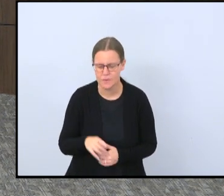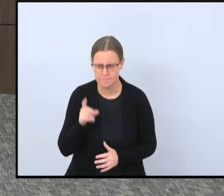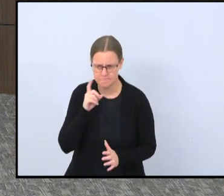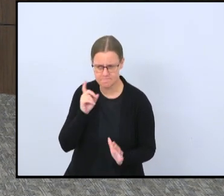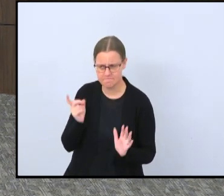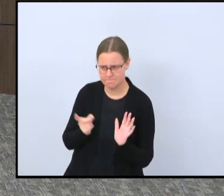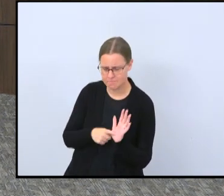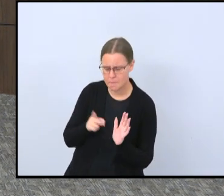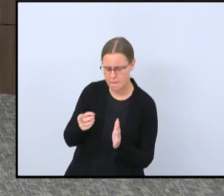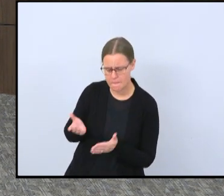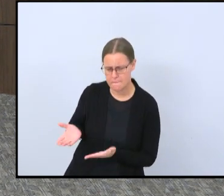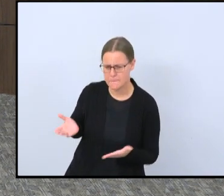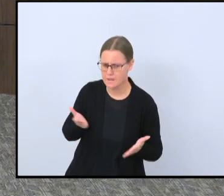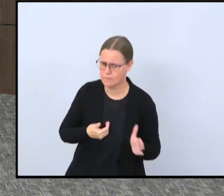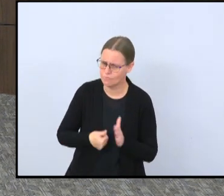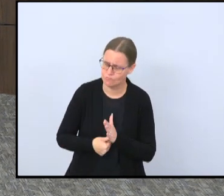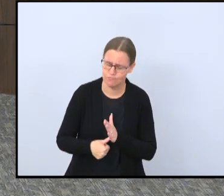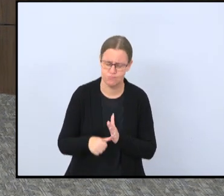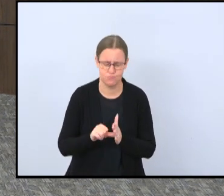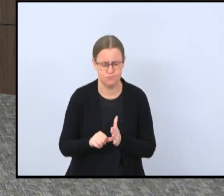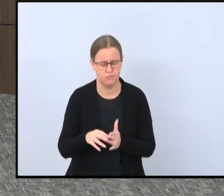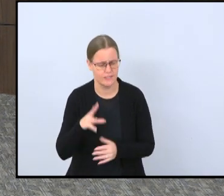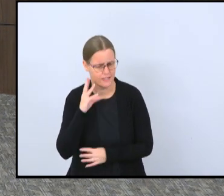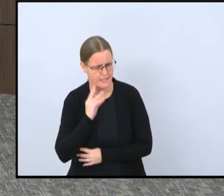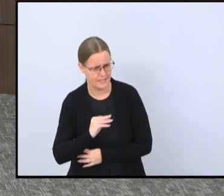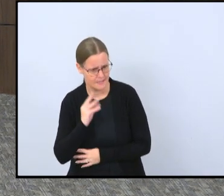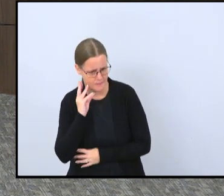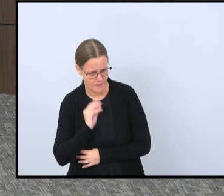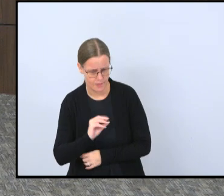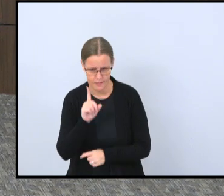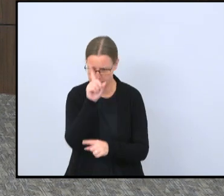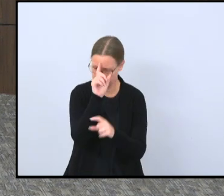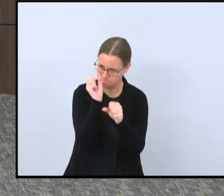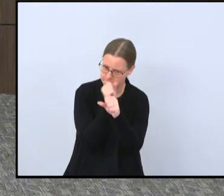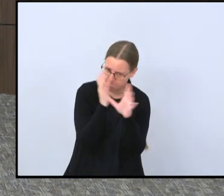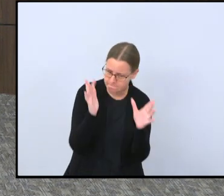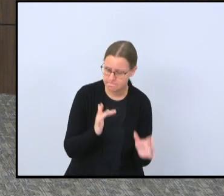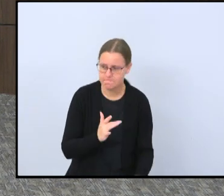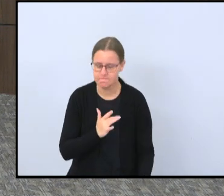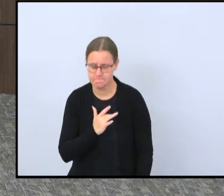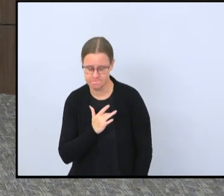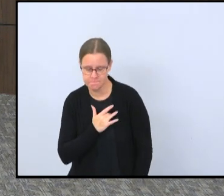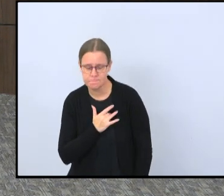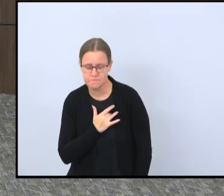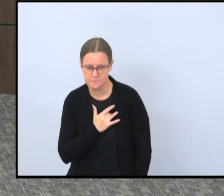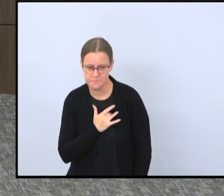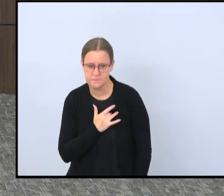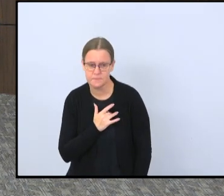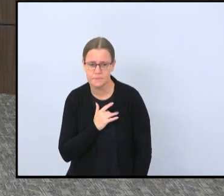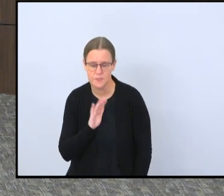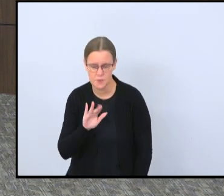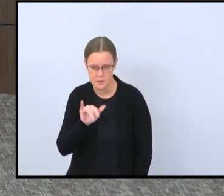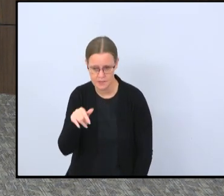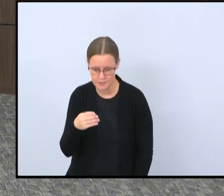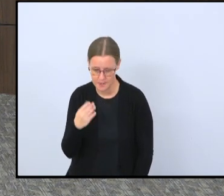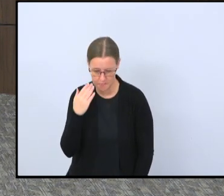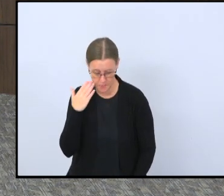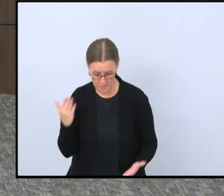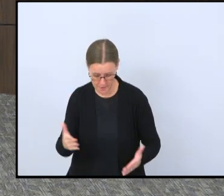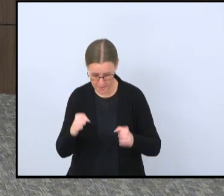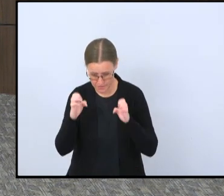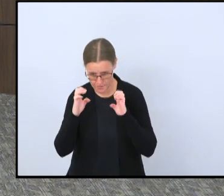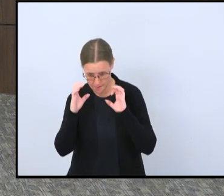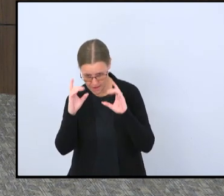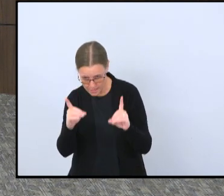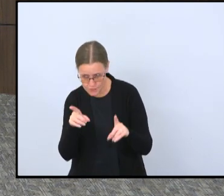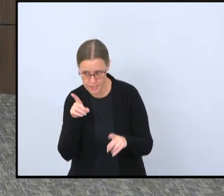Foster brings an impressive blend of experience, vision, and heart to this position. He knows we are here to educate, and he's committed